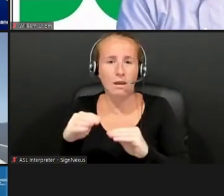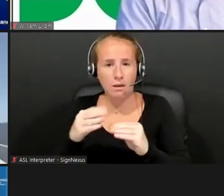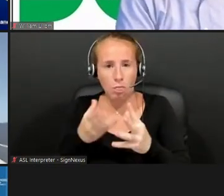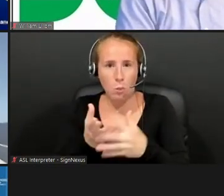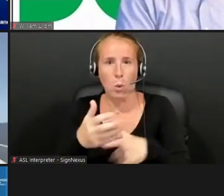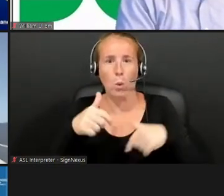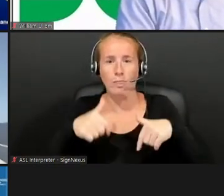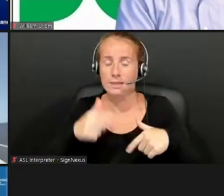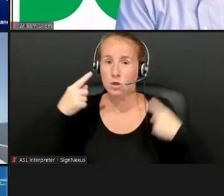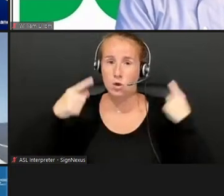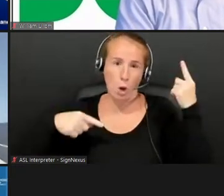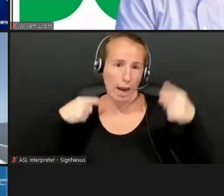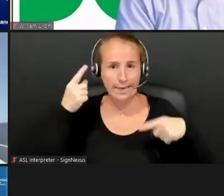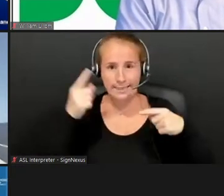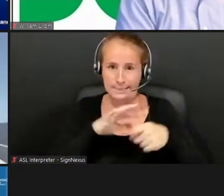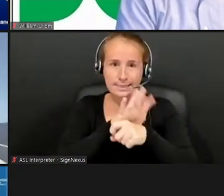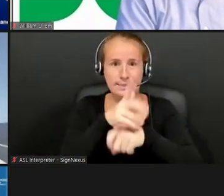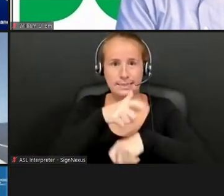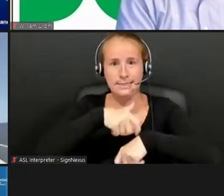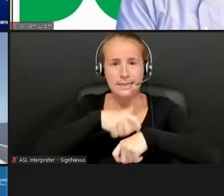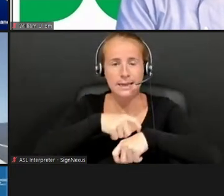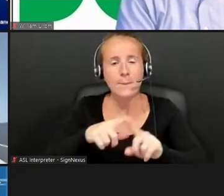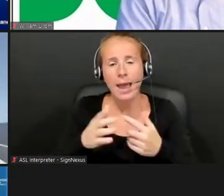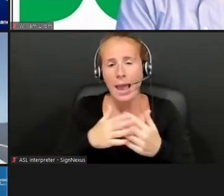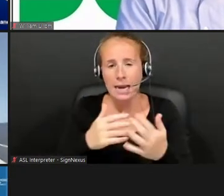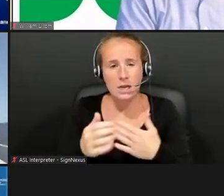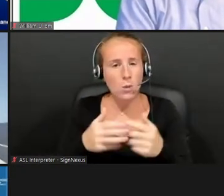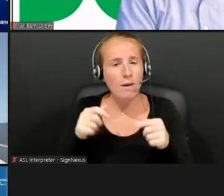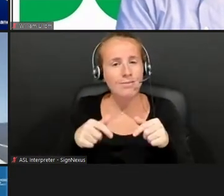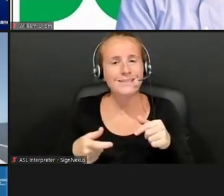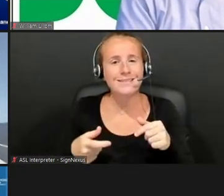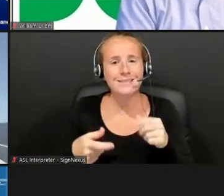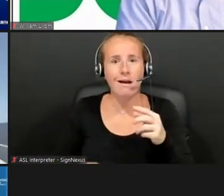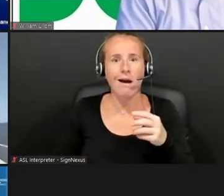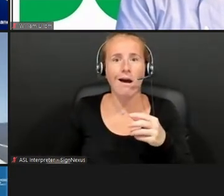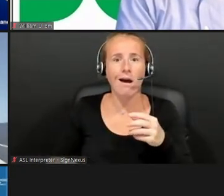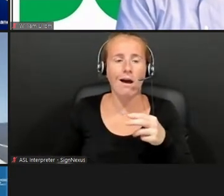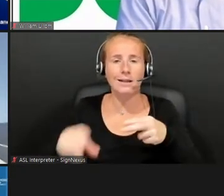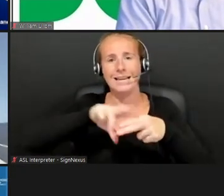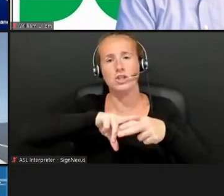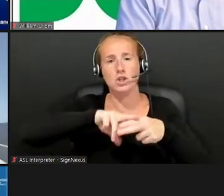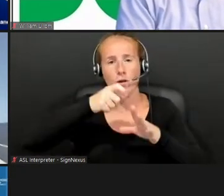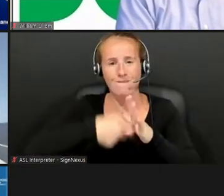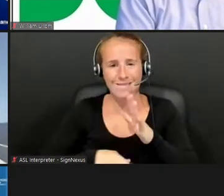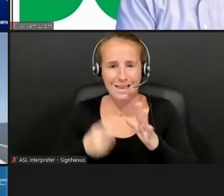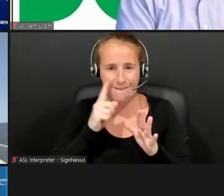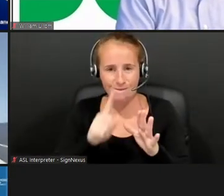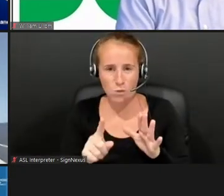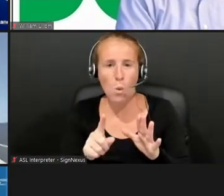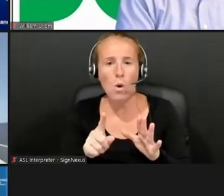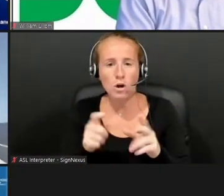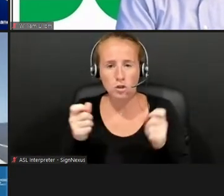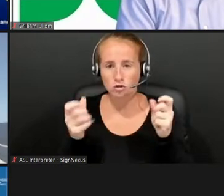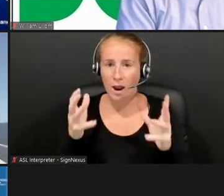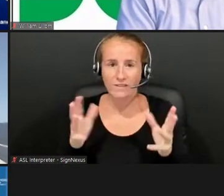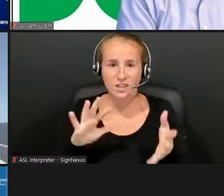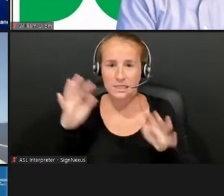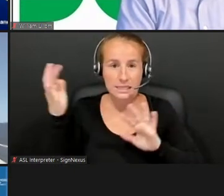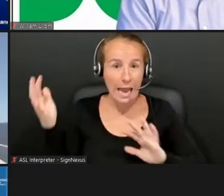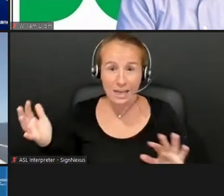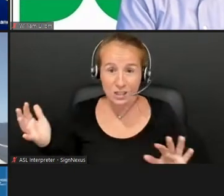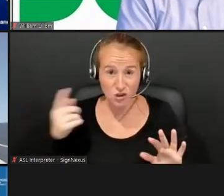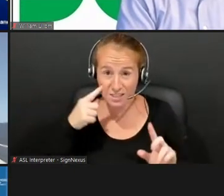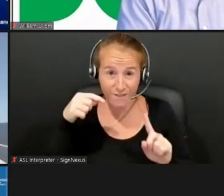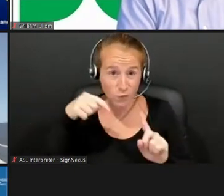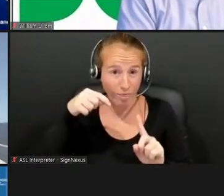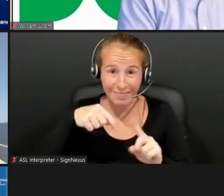I think that an additional fee that's levied upon different drivers is quite disastrous in this time